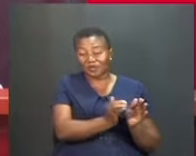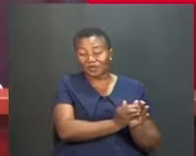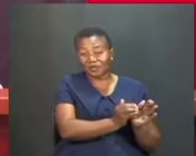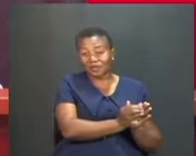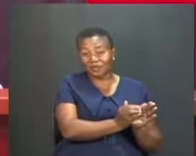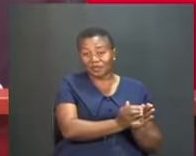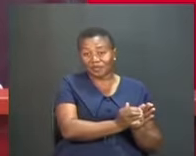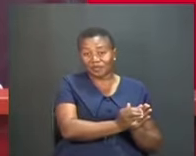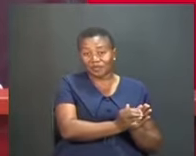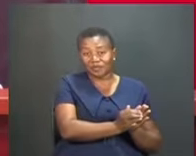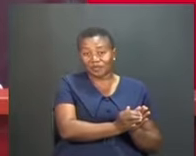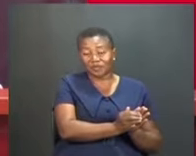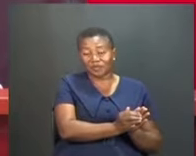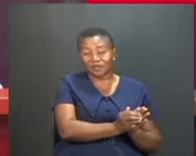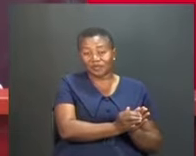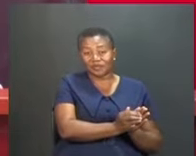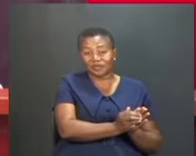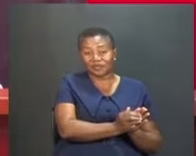minority